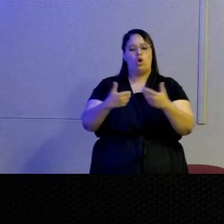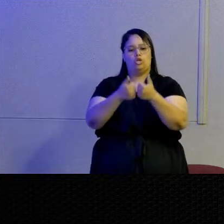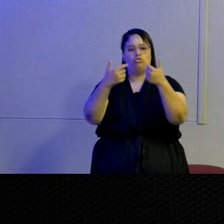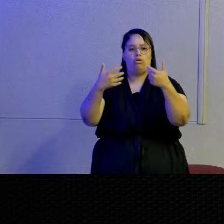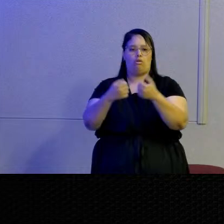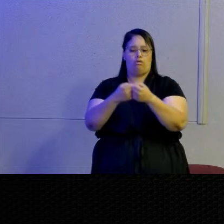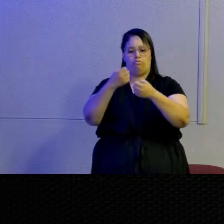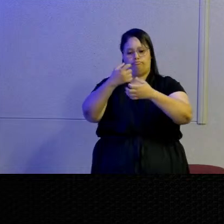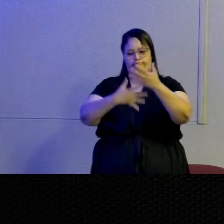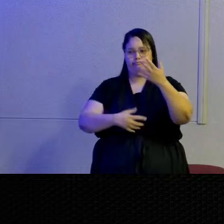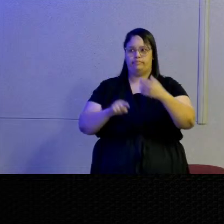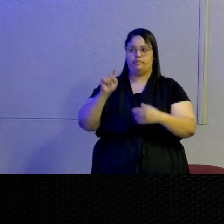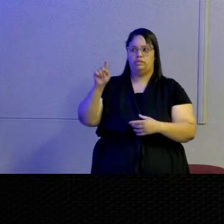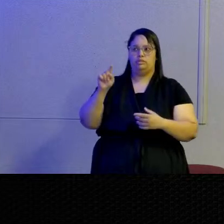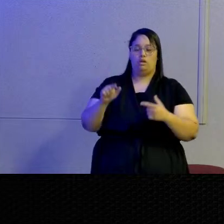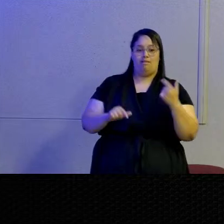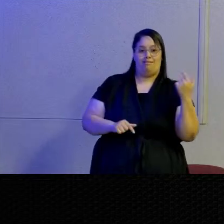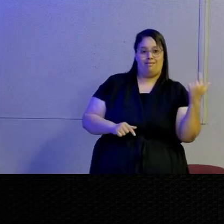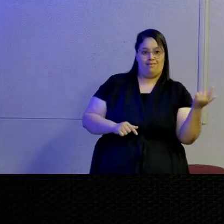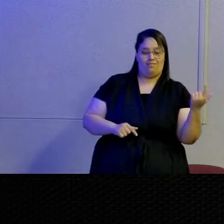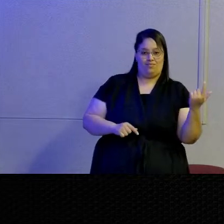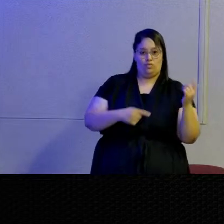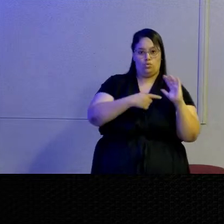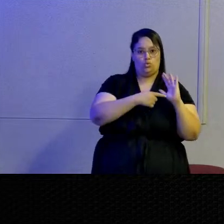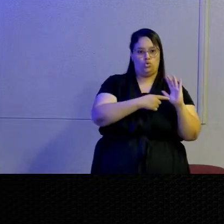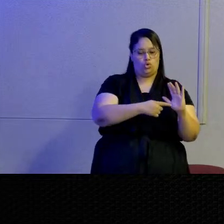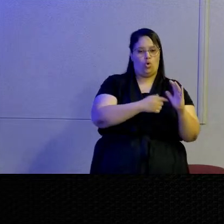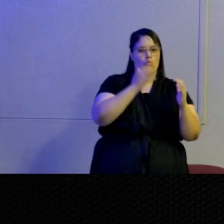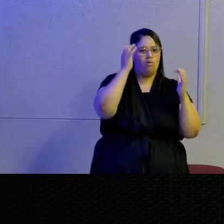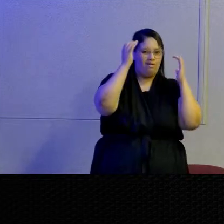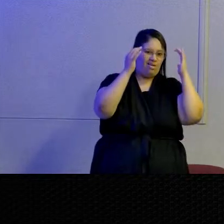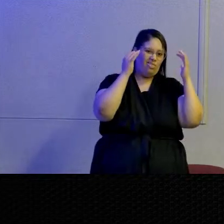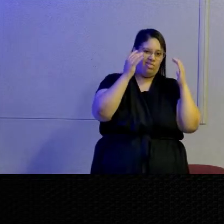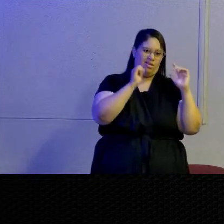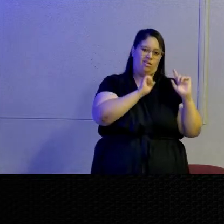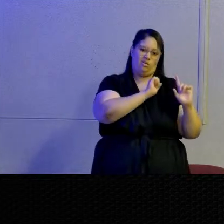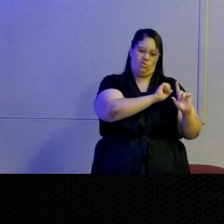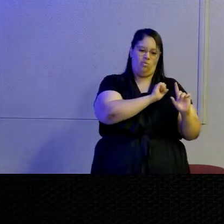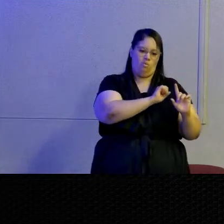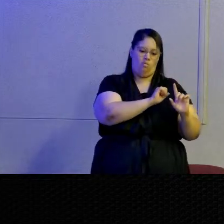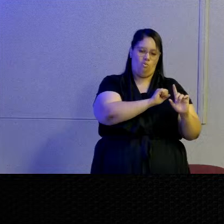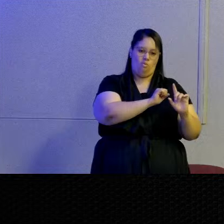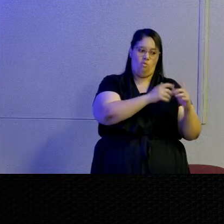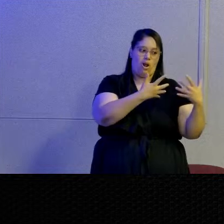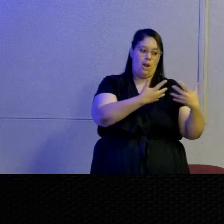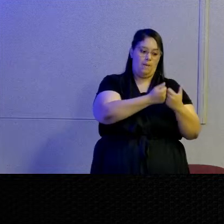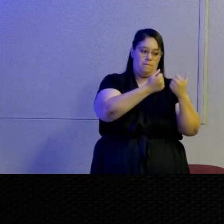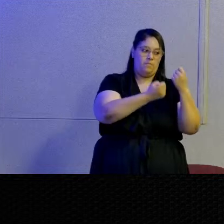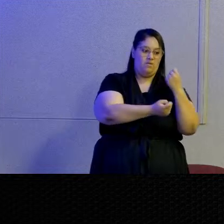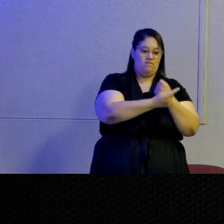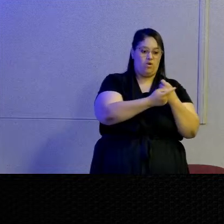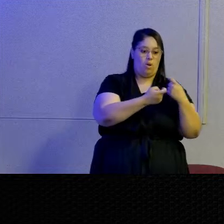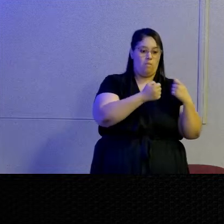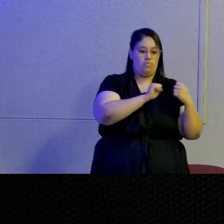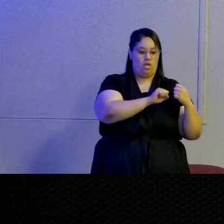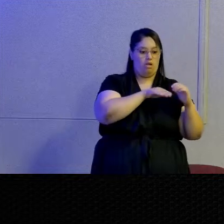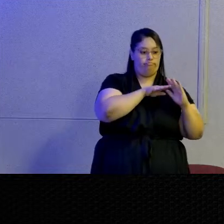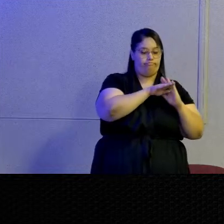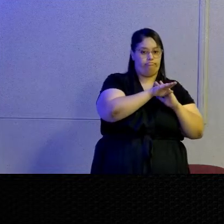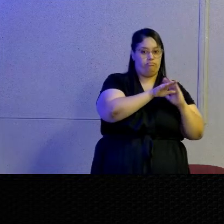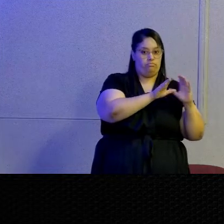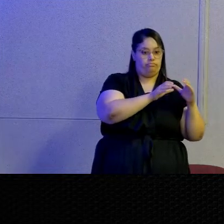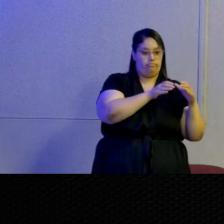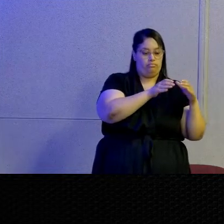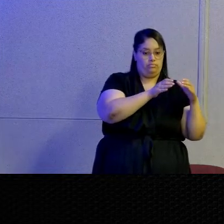which indicate on the left-hand side, theoretically, the bump that you would get from this bound state, and on the right-hand